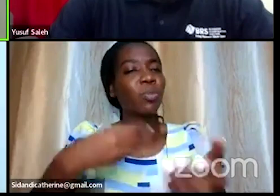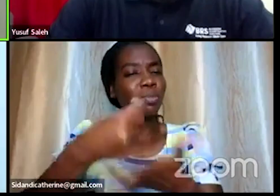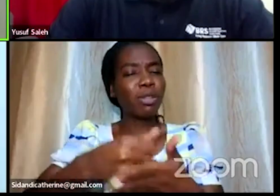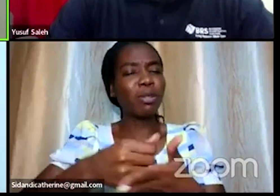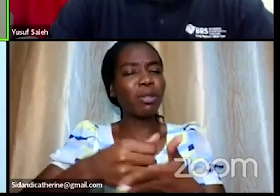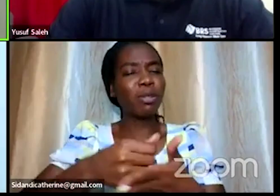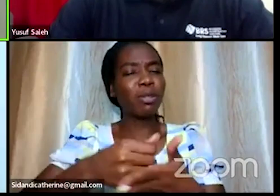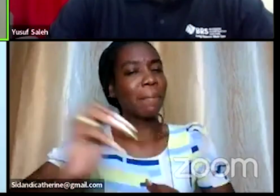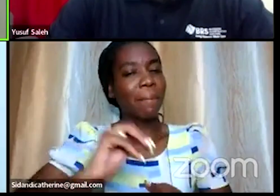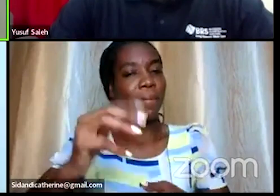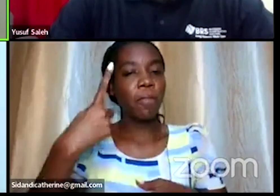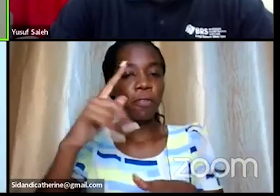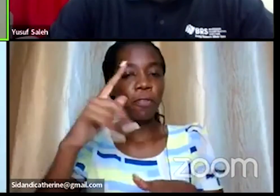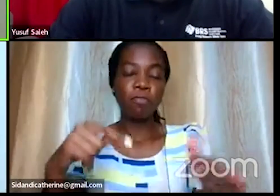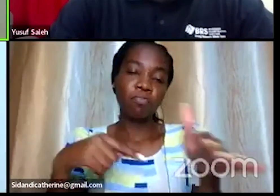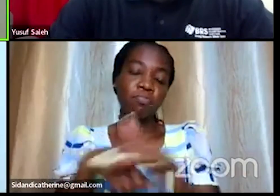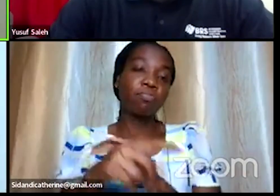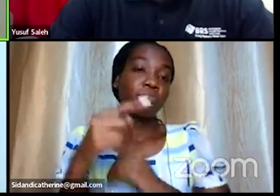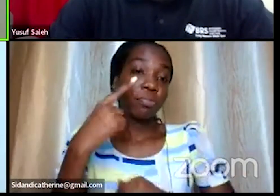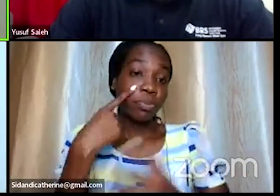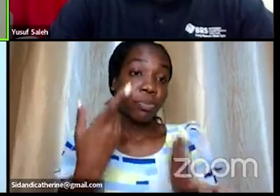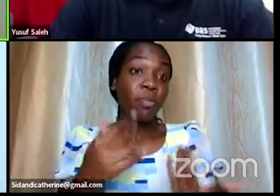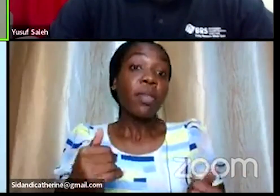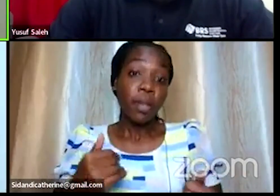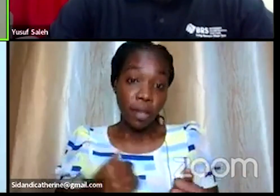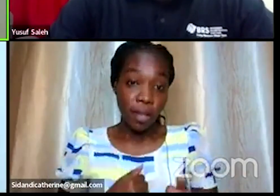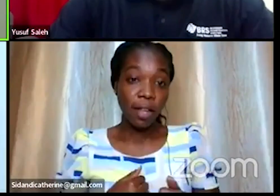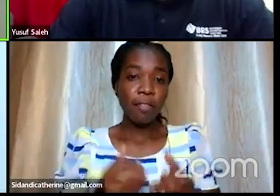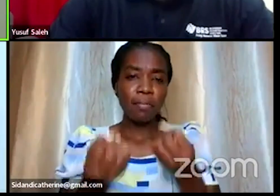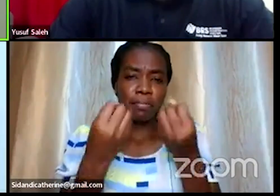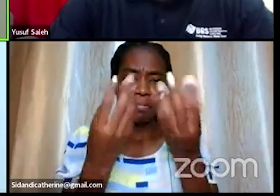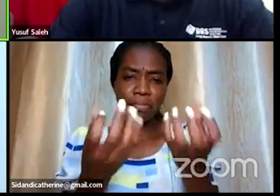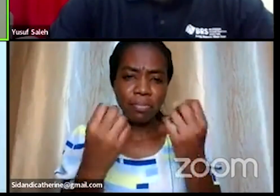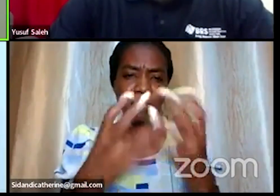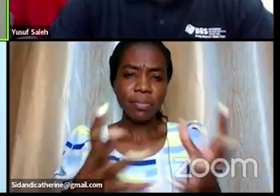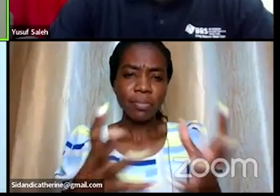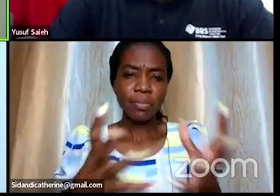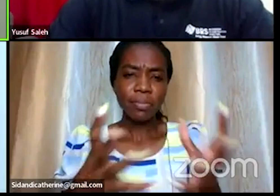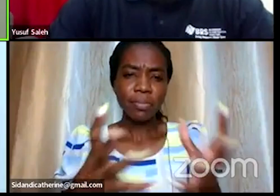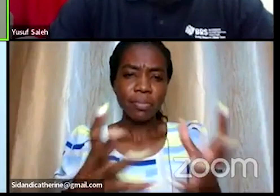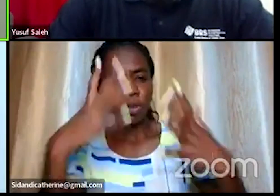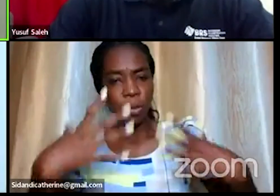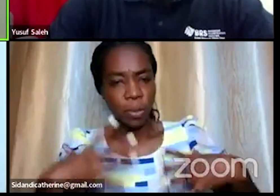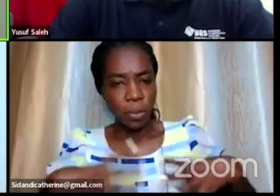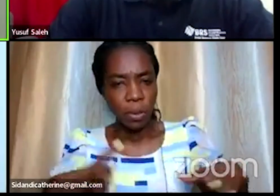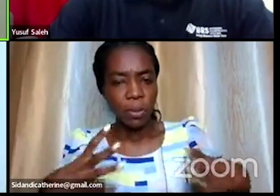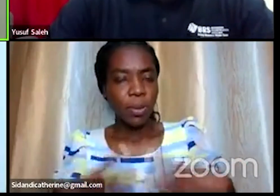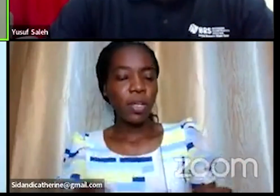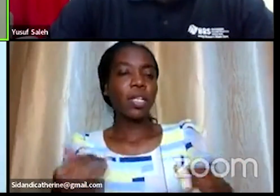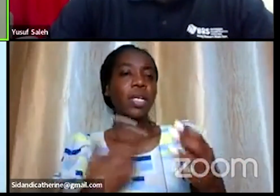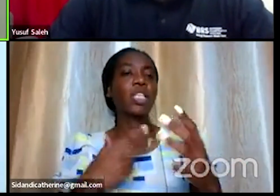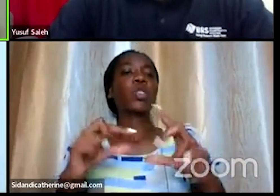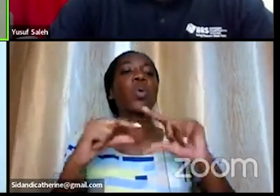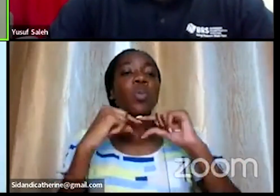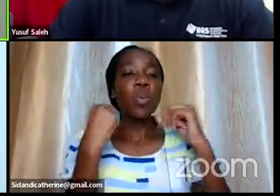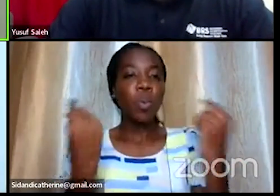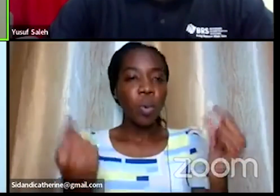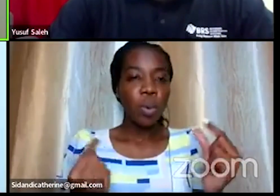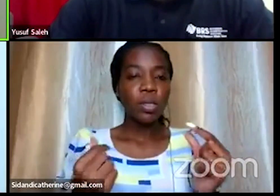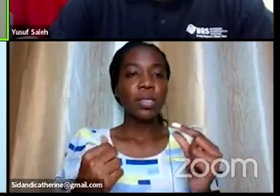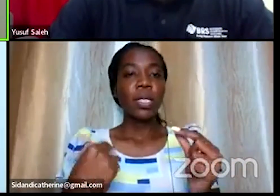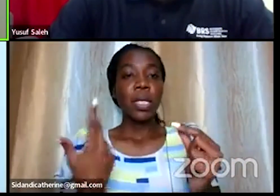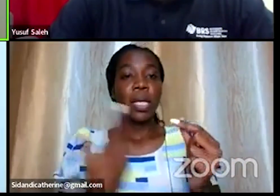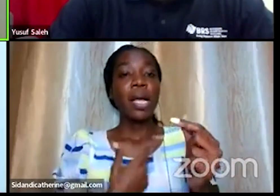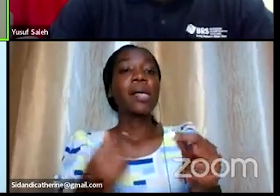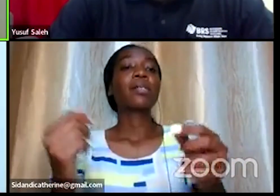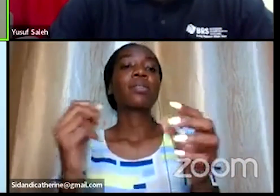actually access. We have hosted quite a number of subject matter experts. We have hosted quite a number of, we have held